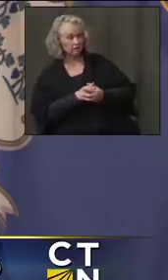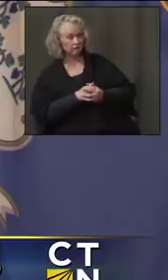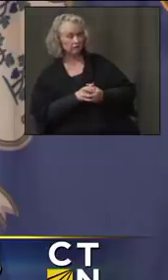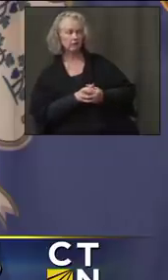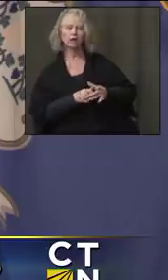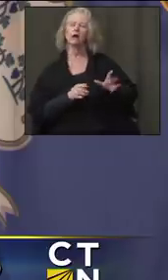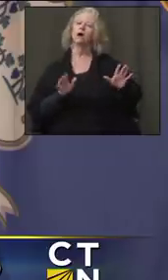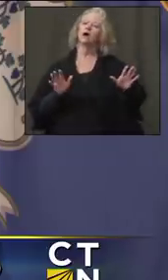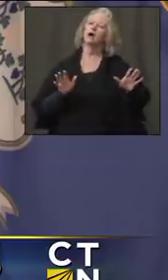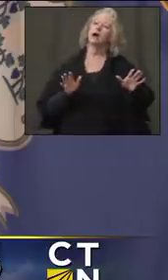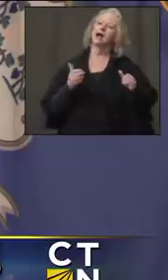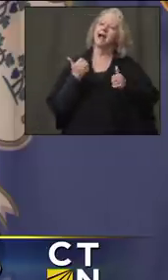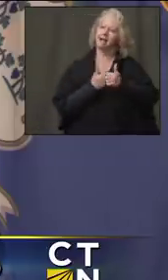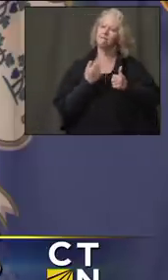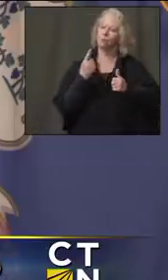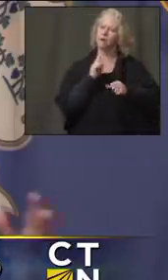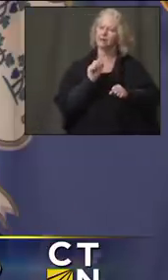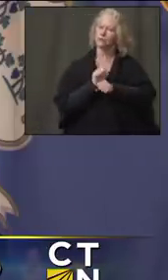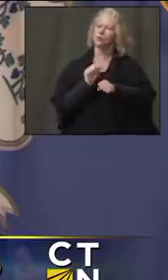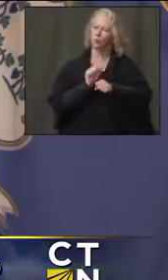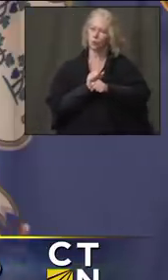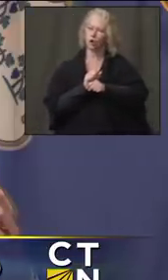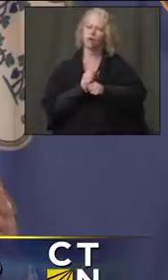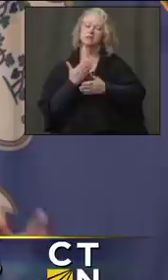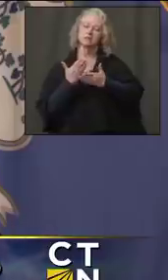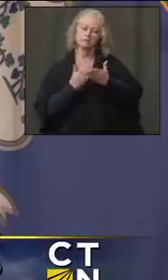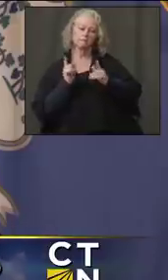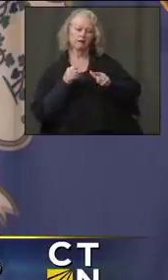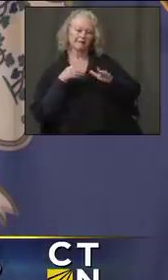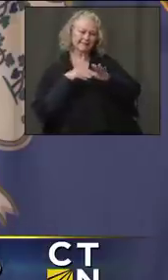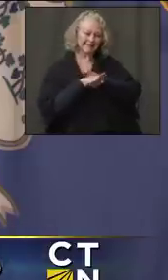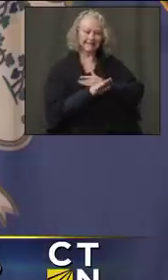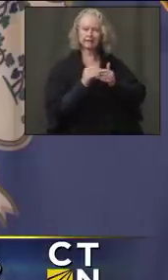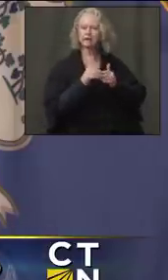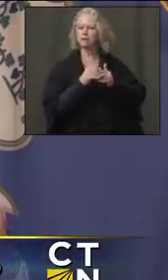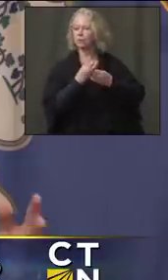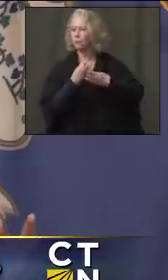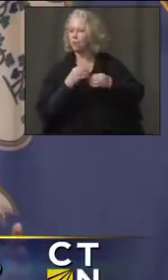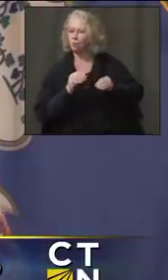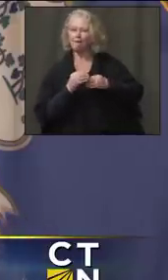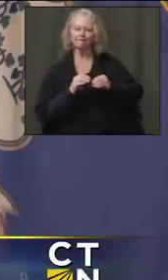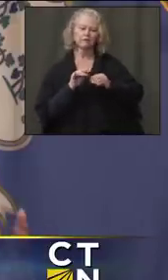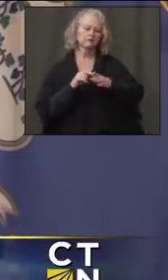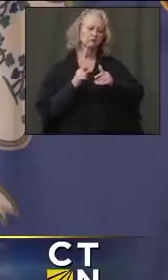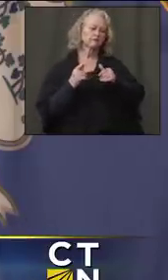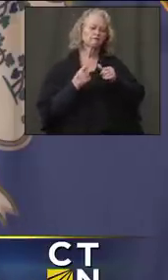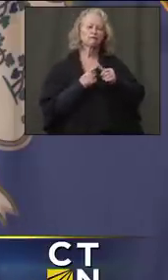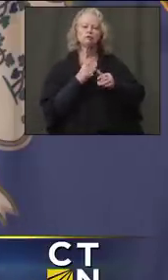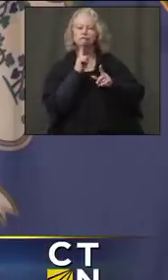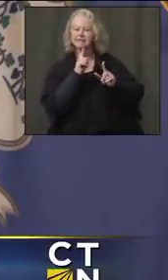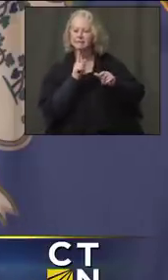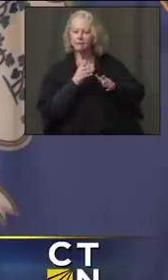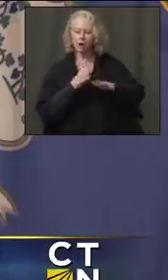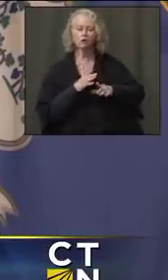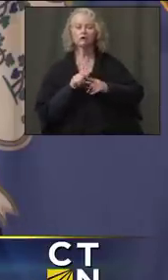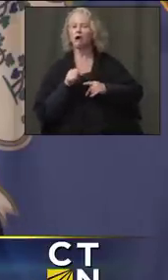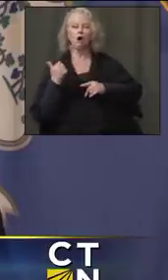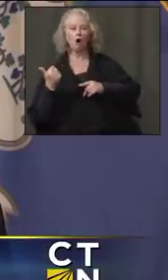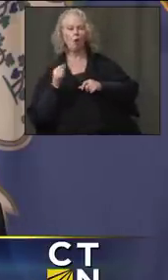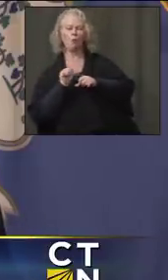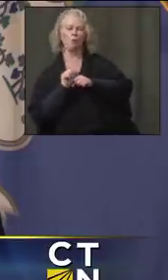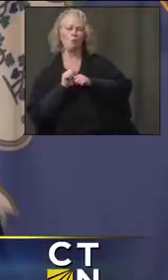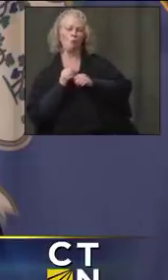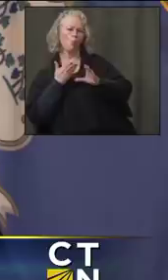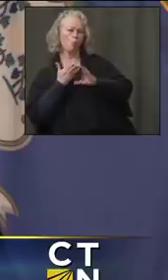Look, everybody is working. Some frontline workers have to go to the office. They're dealing with their first responders, corrections. Others are